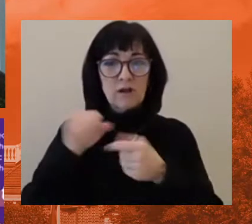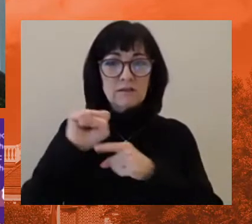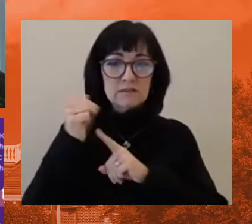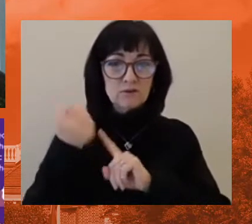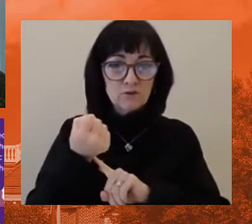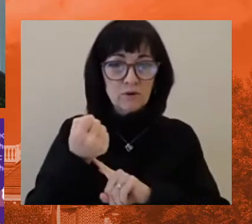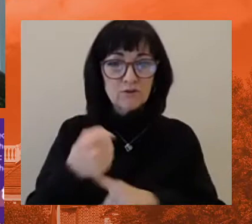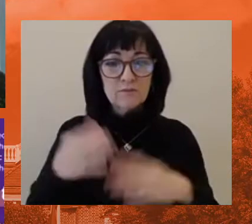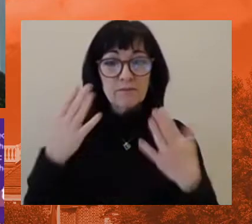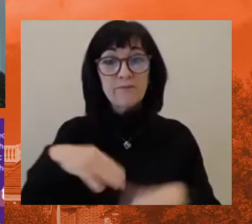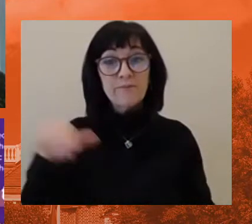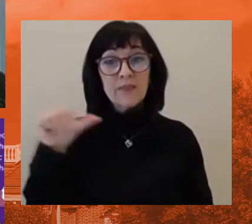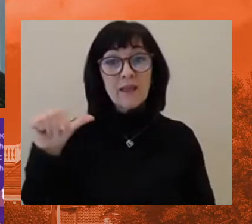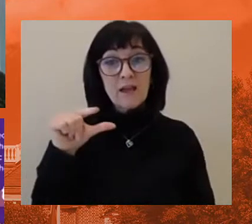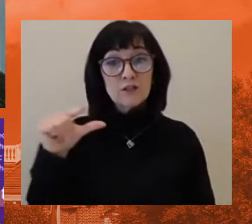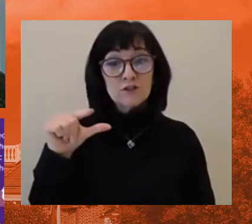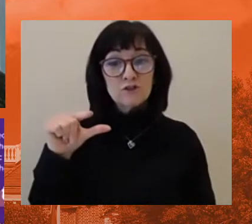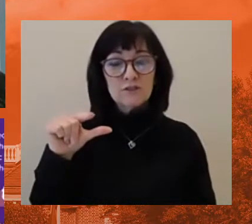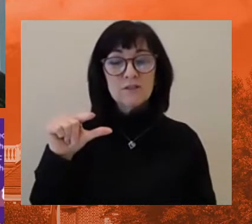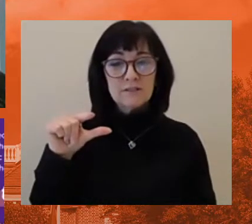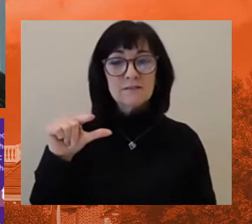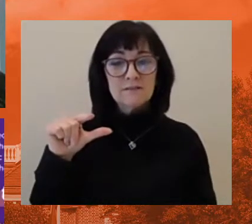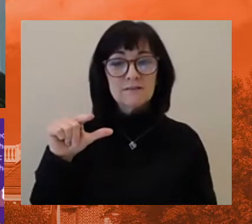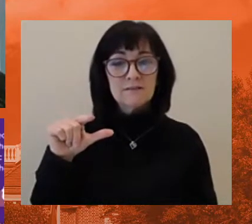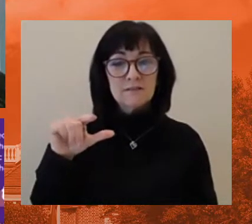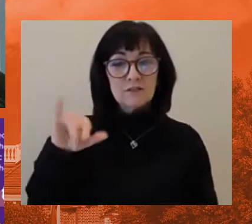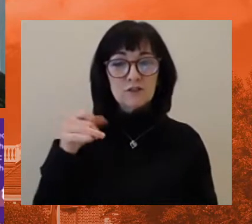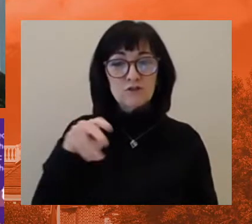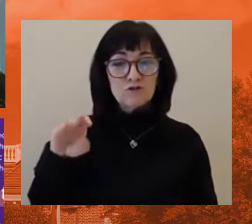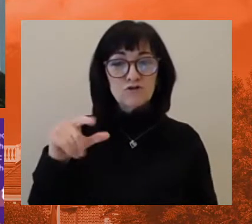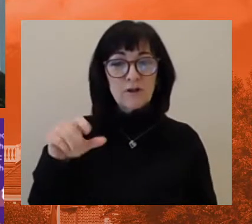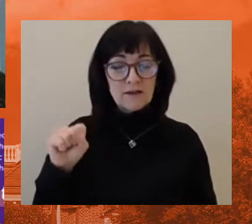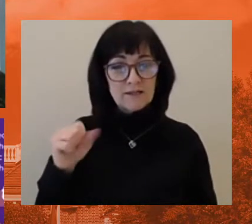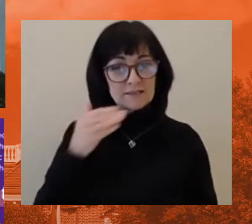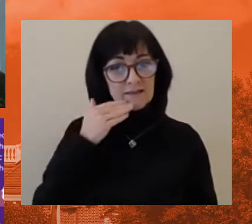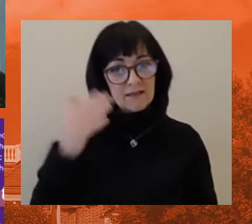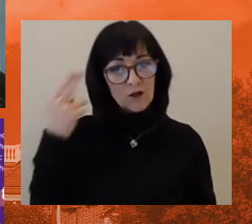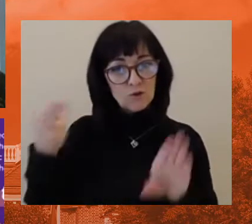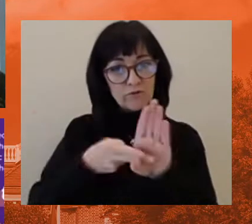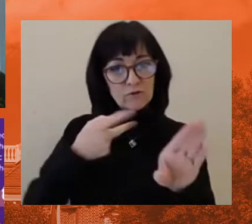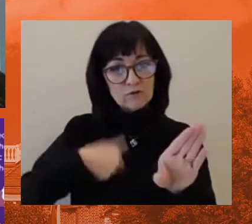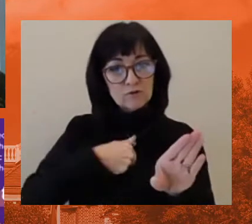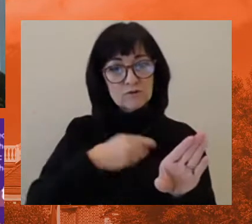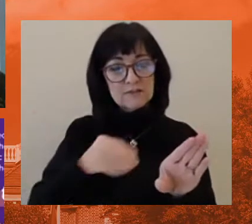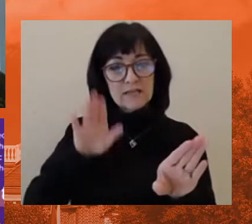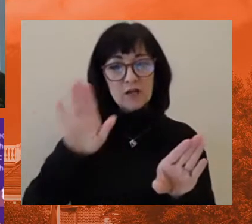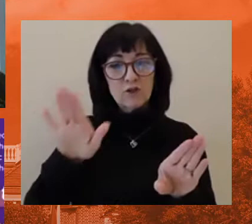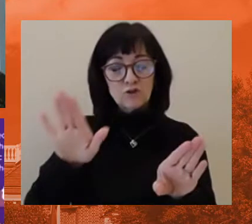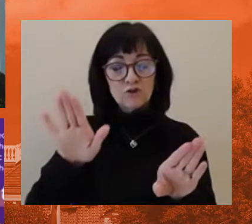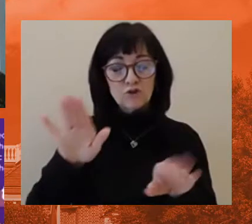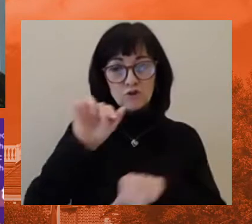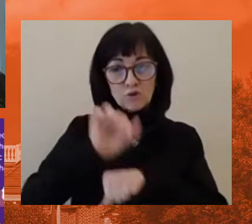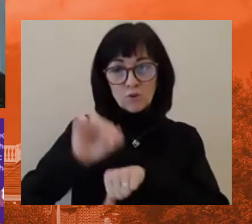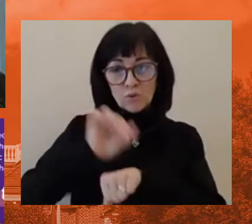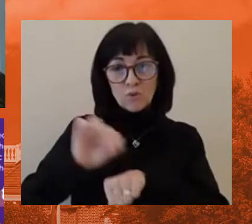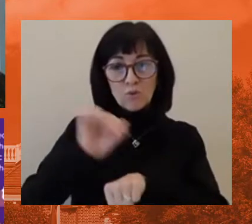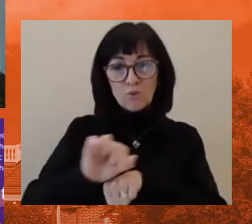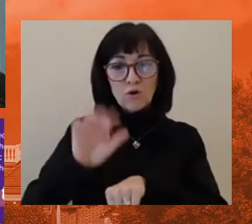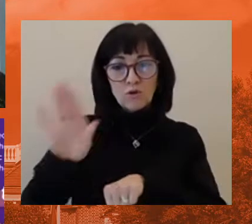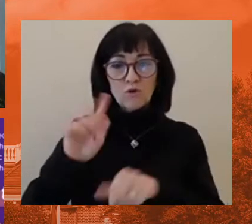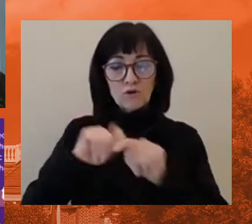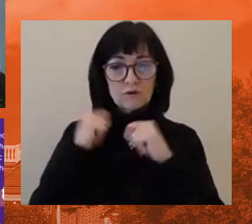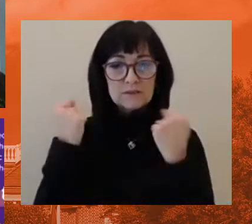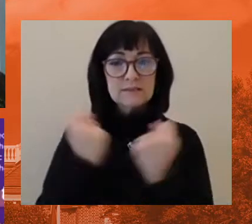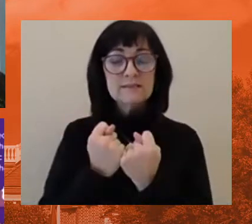is here. General Jennings, thanks for joining us, and thank you for the work that you and your prosecutors do with respect to